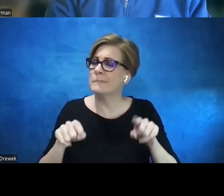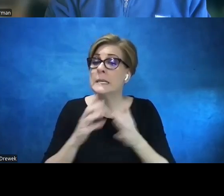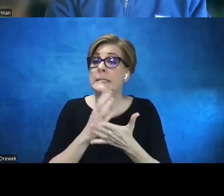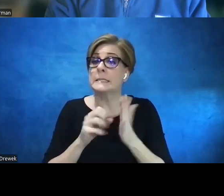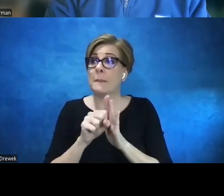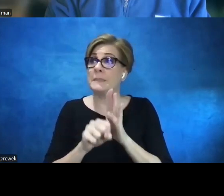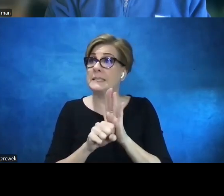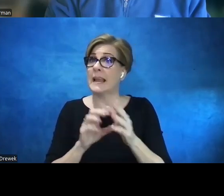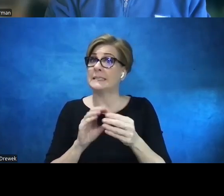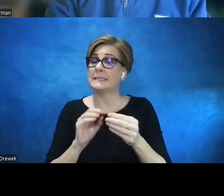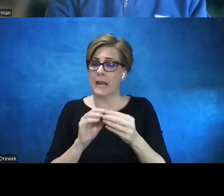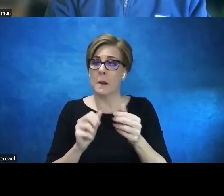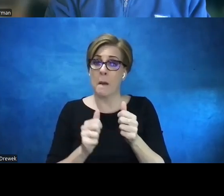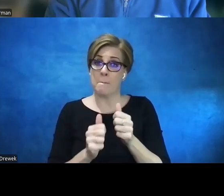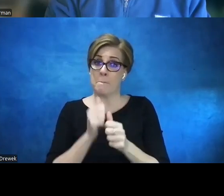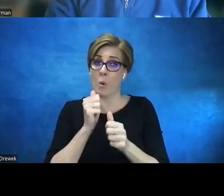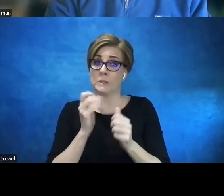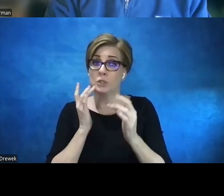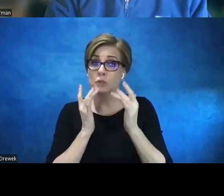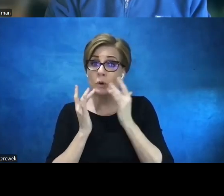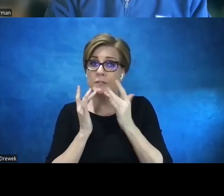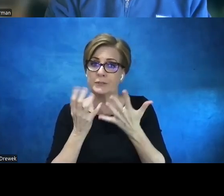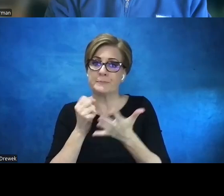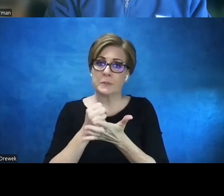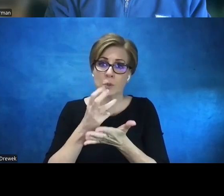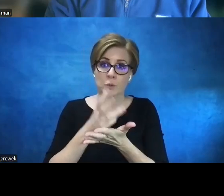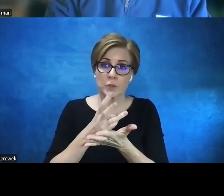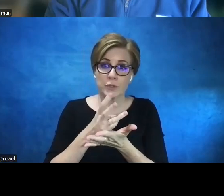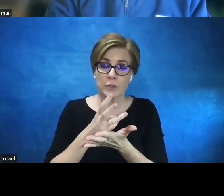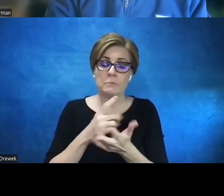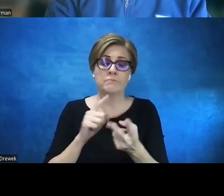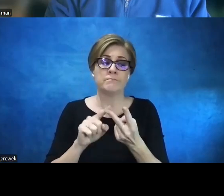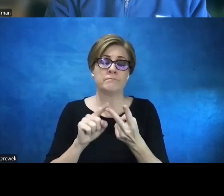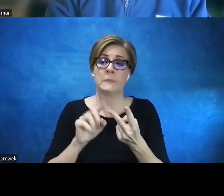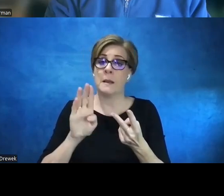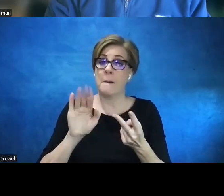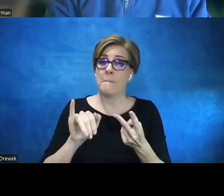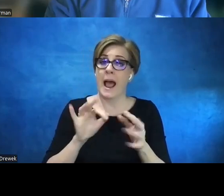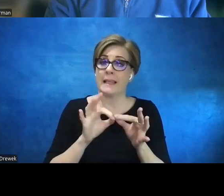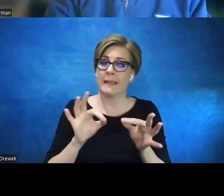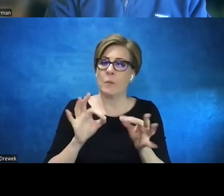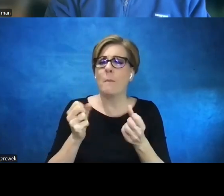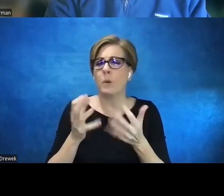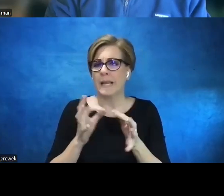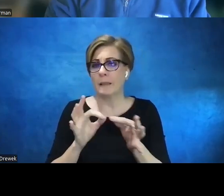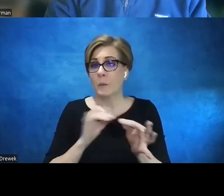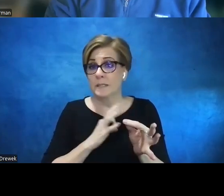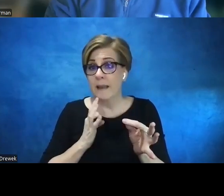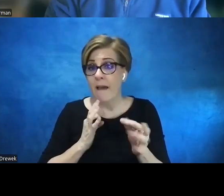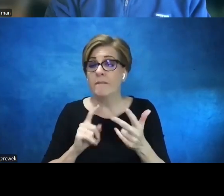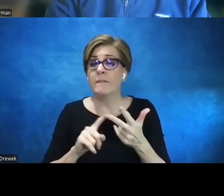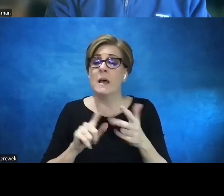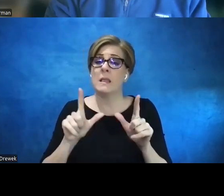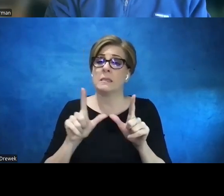major disciplines that had shortages were social workers, bilingual and multilingual staff, licensed behavioral health